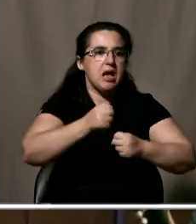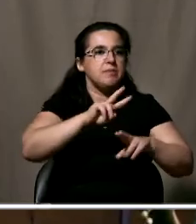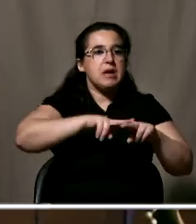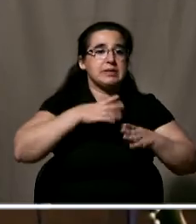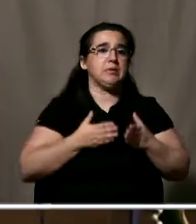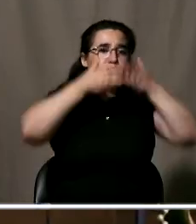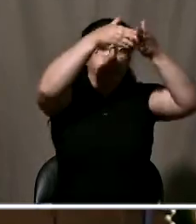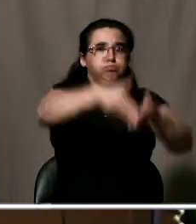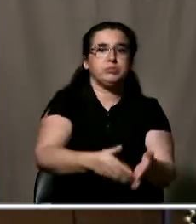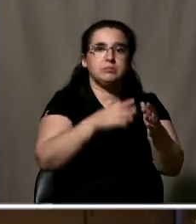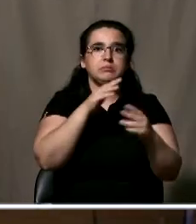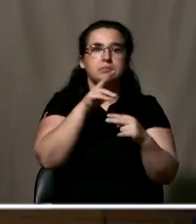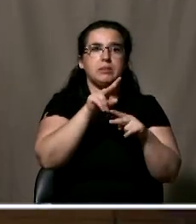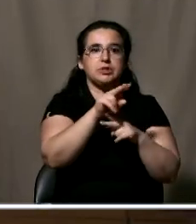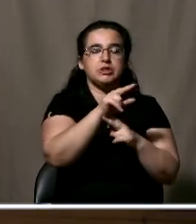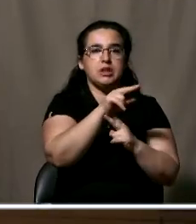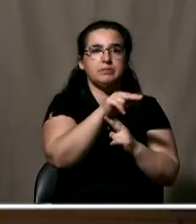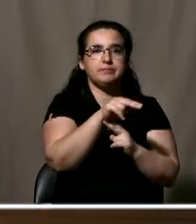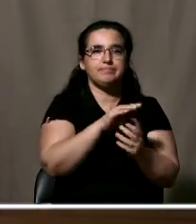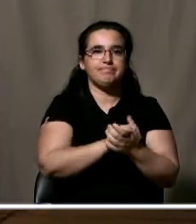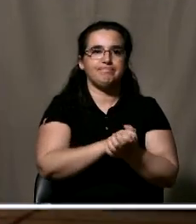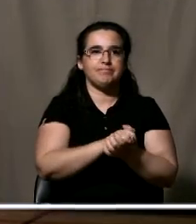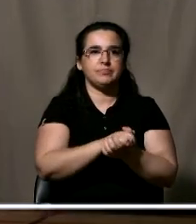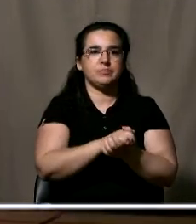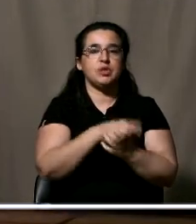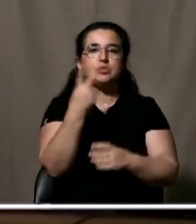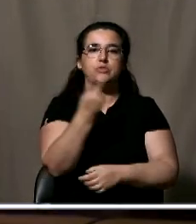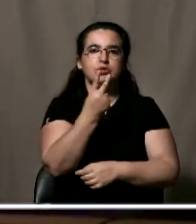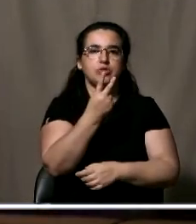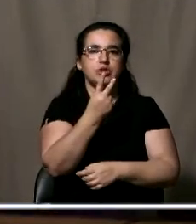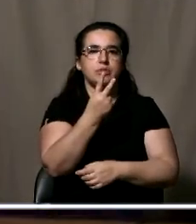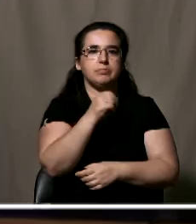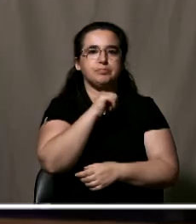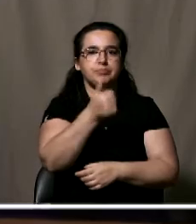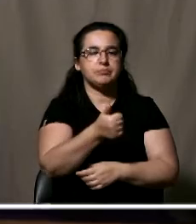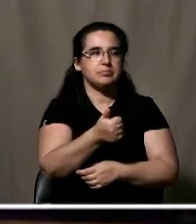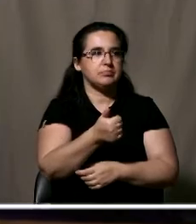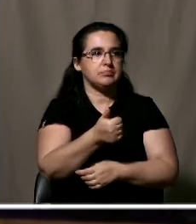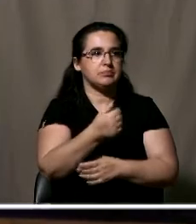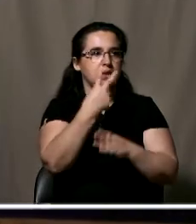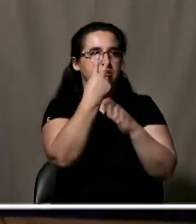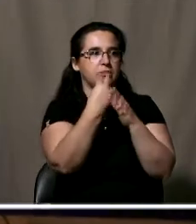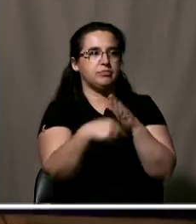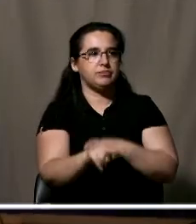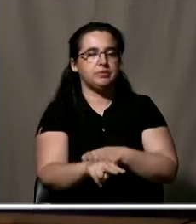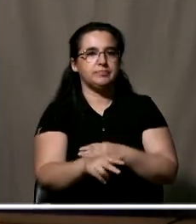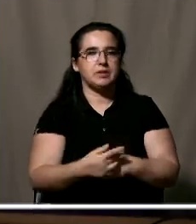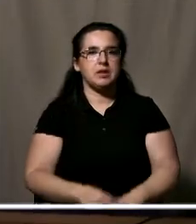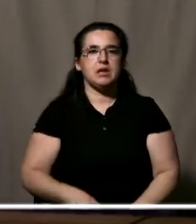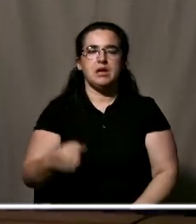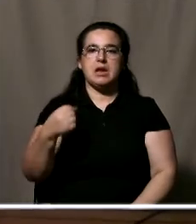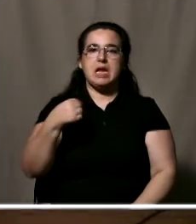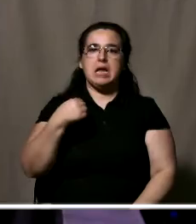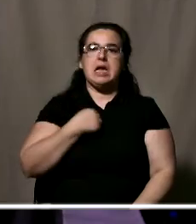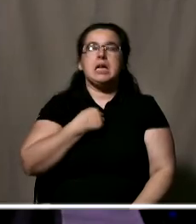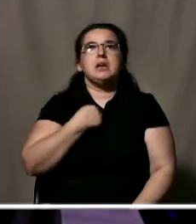saltou para a piscina. Pastor, they both drown. E no fim, eles os dois afogaram-se. For months, I was filled with